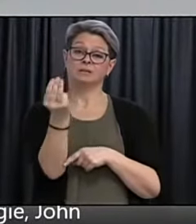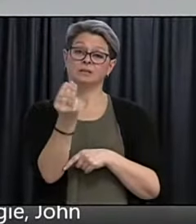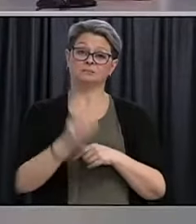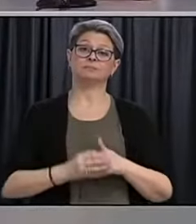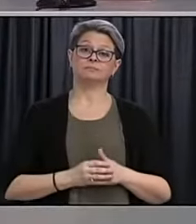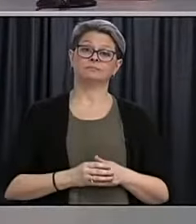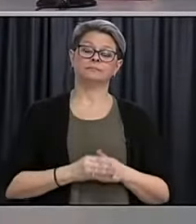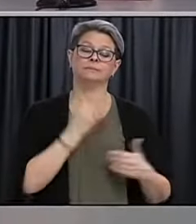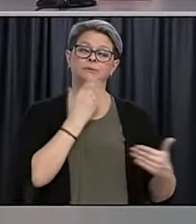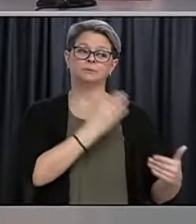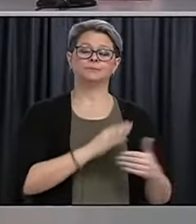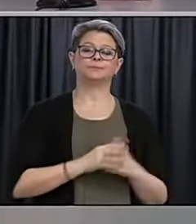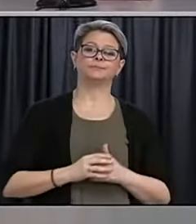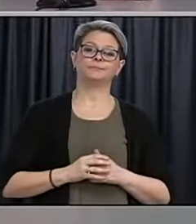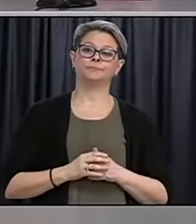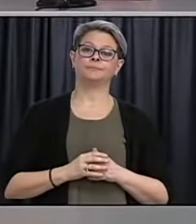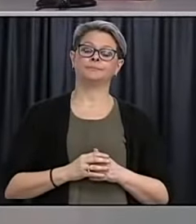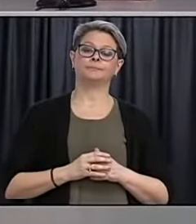Thank you.